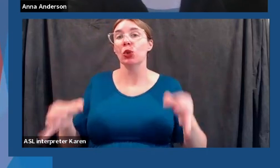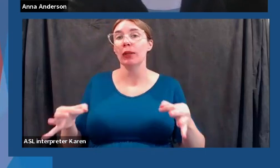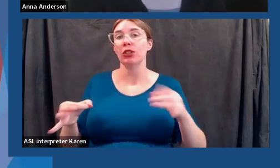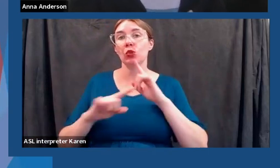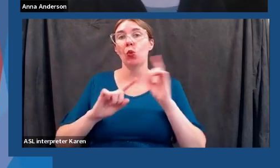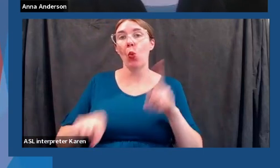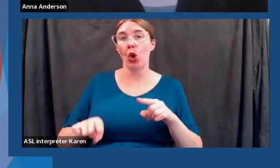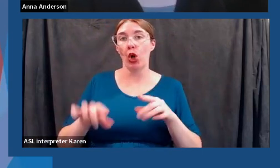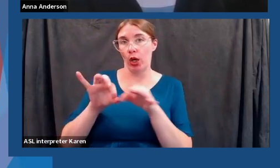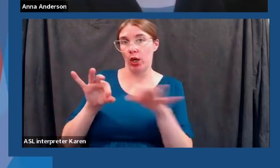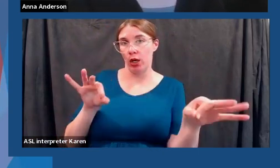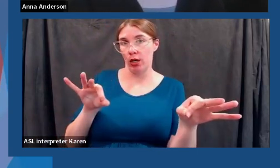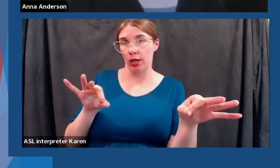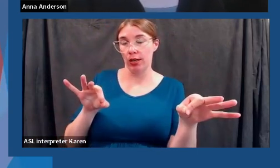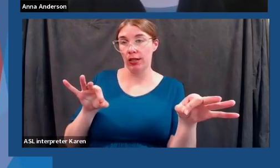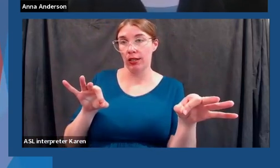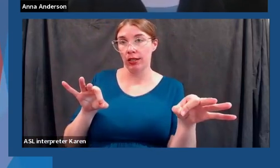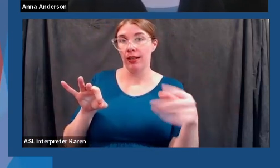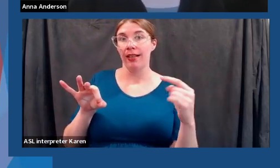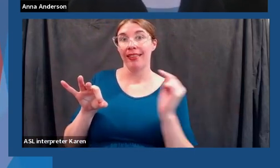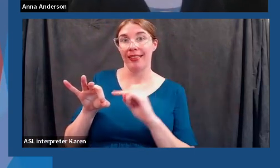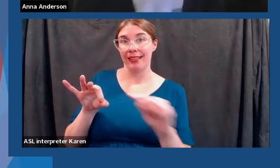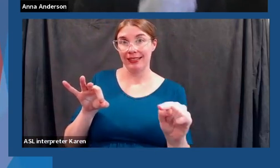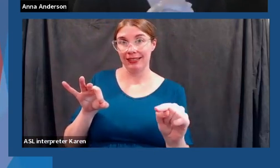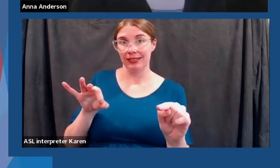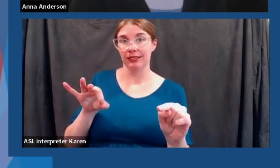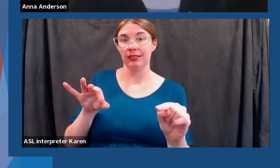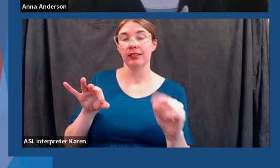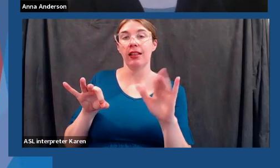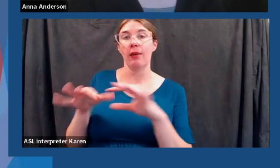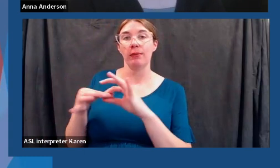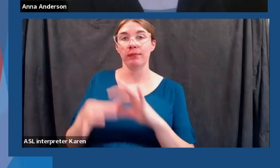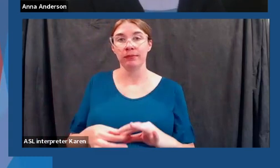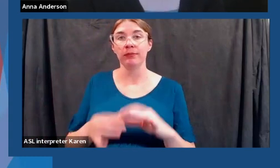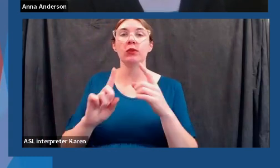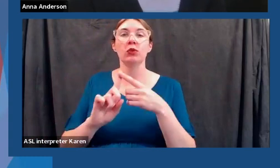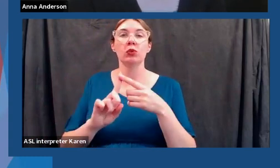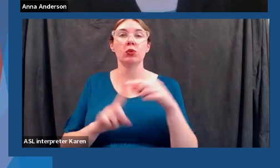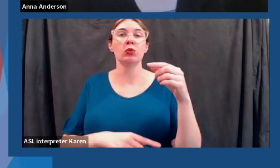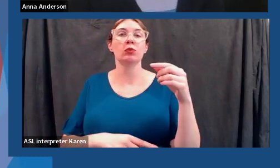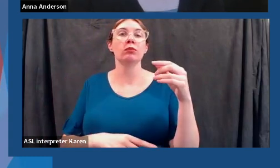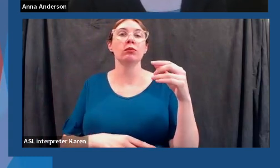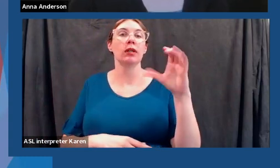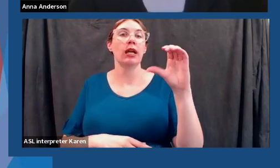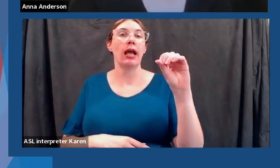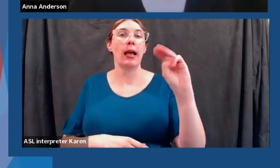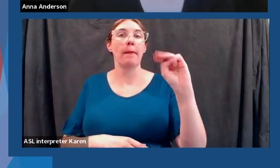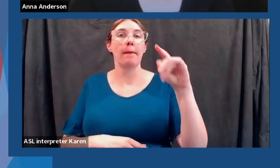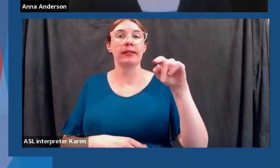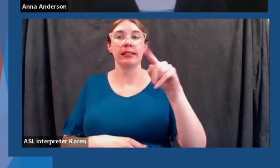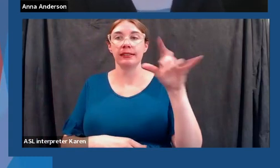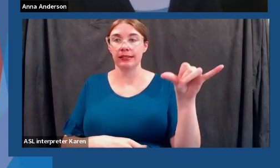gave you an example and the actual document numbers. Next.